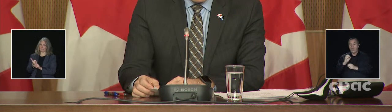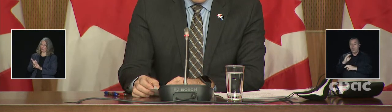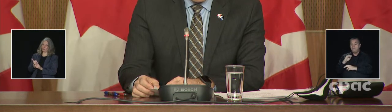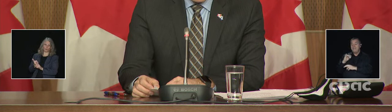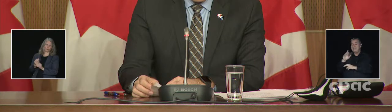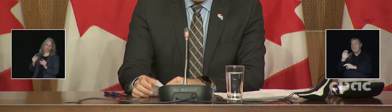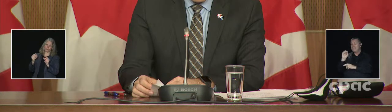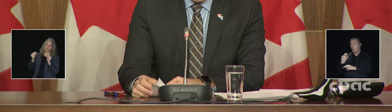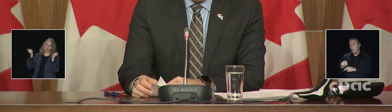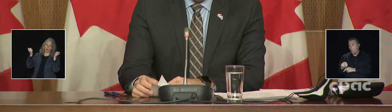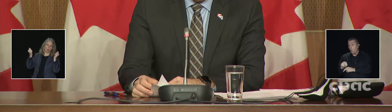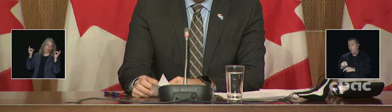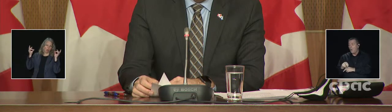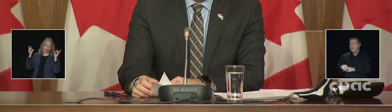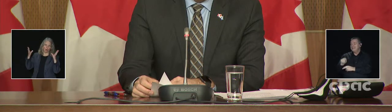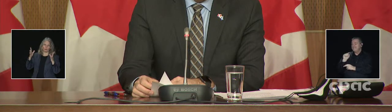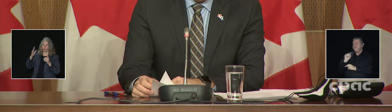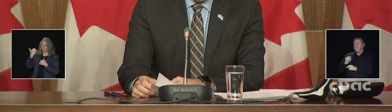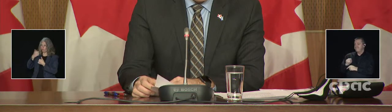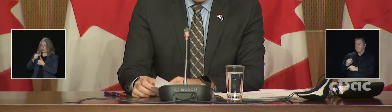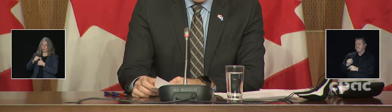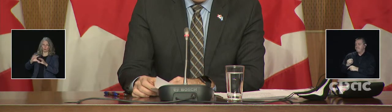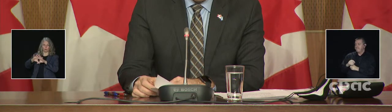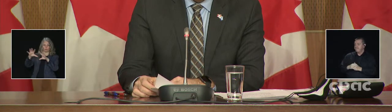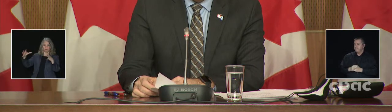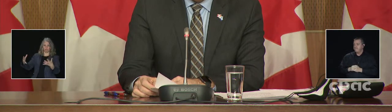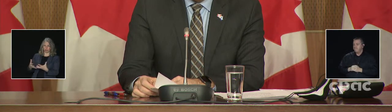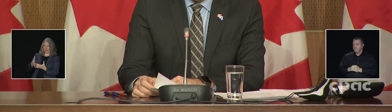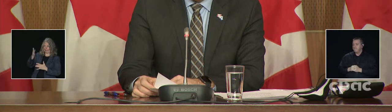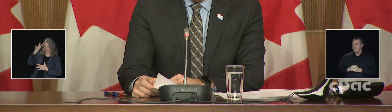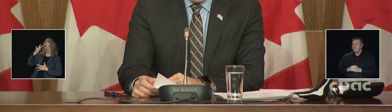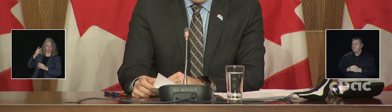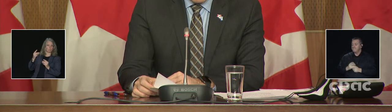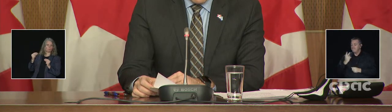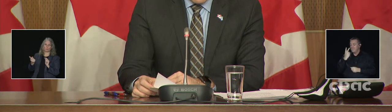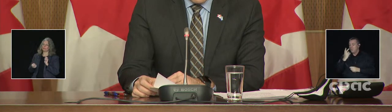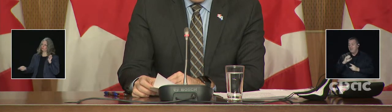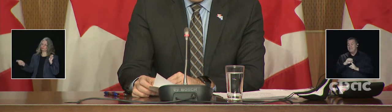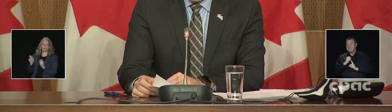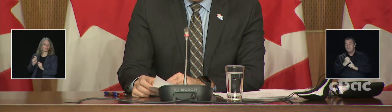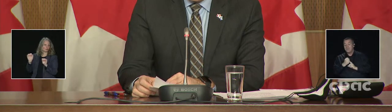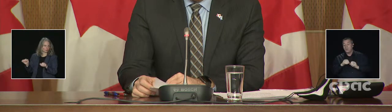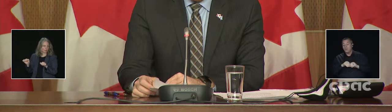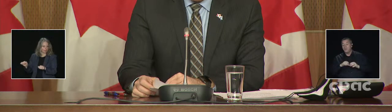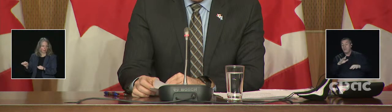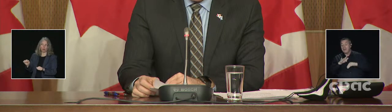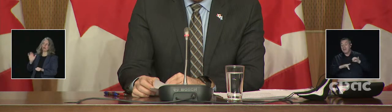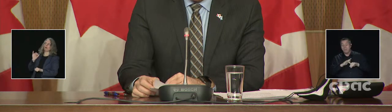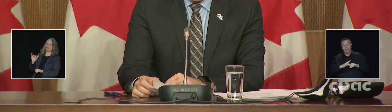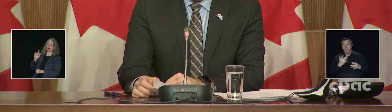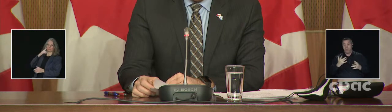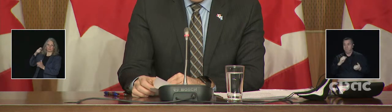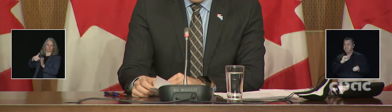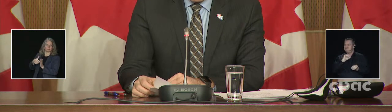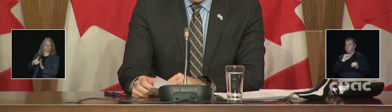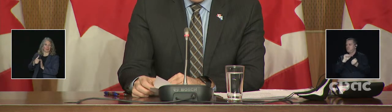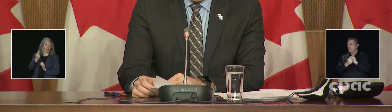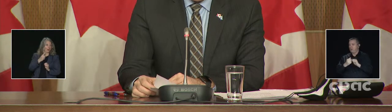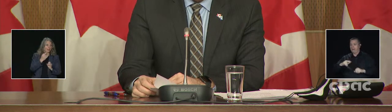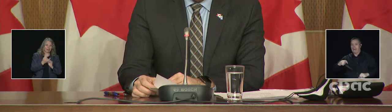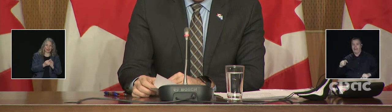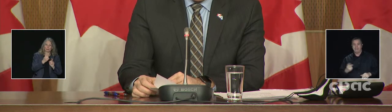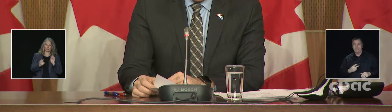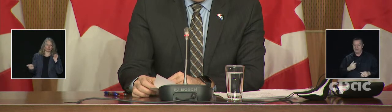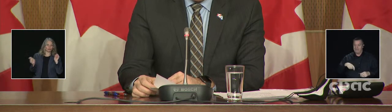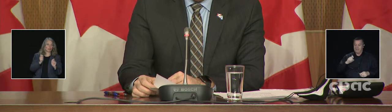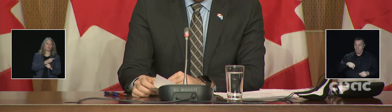reminder that the global epidemiological situation can change quickly. We all need to be prepared for that as well.